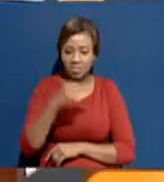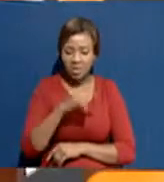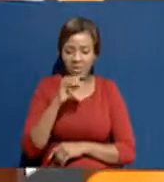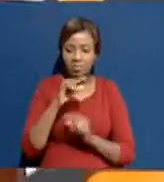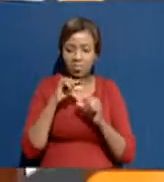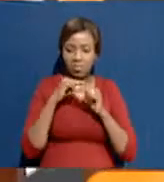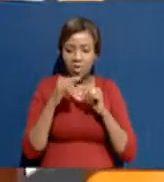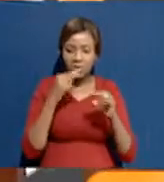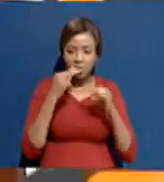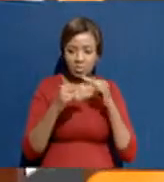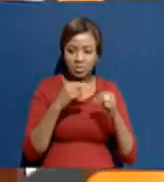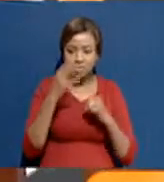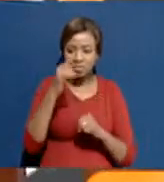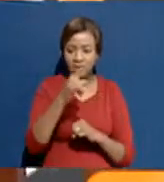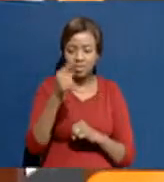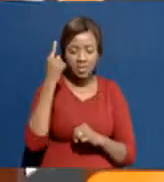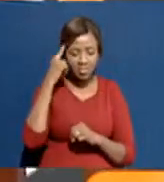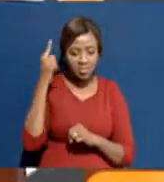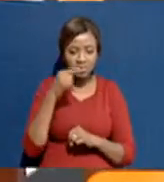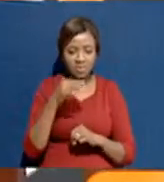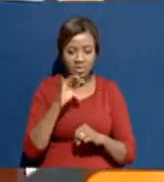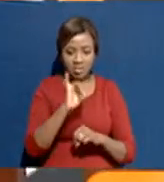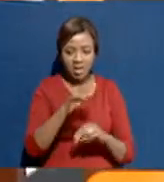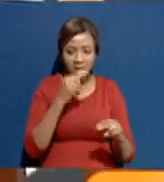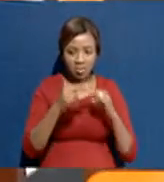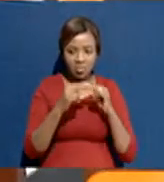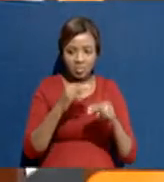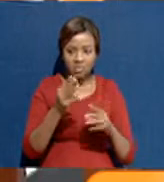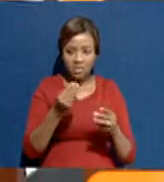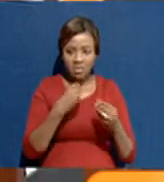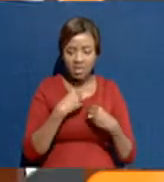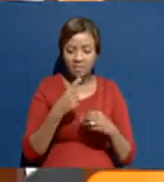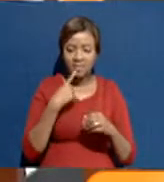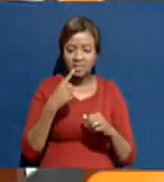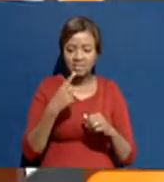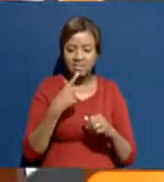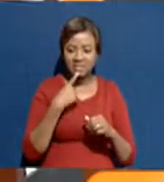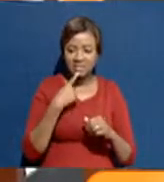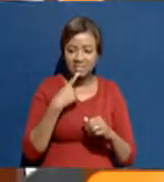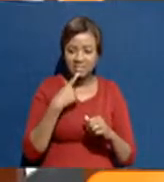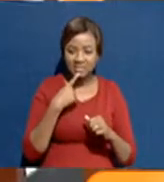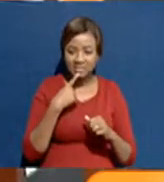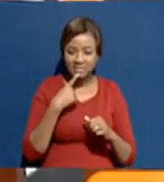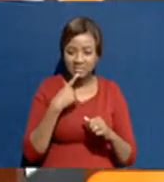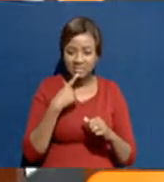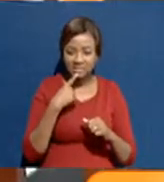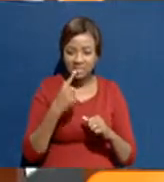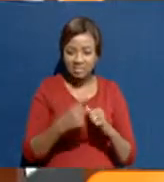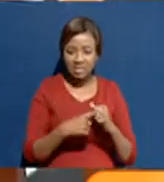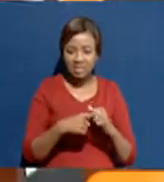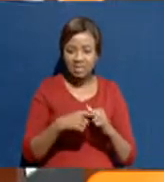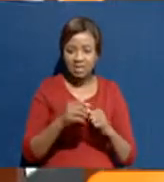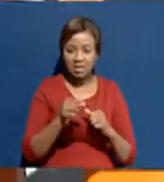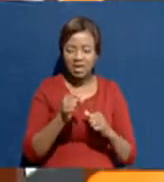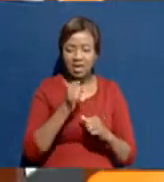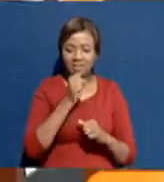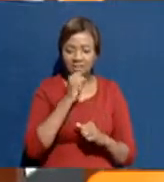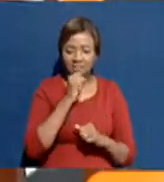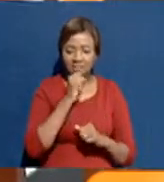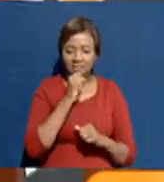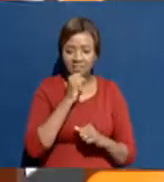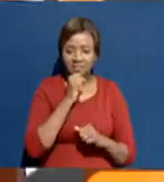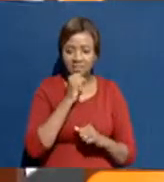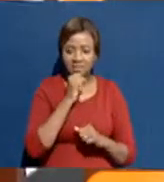that I was given $650 as a bribe from the chicken. 50 million